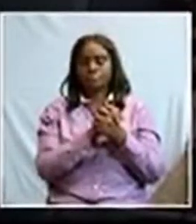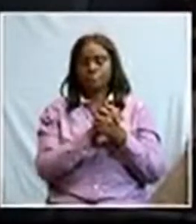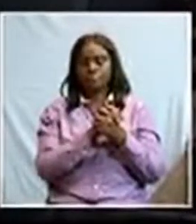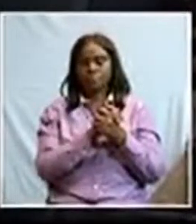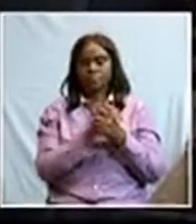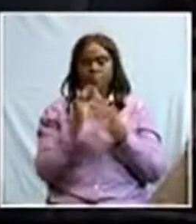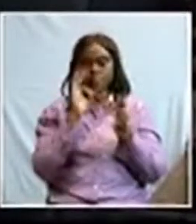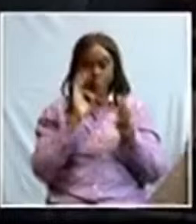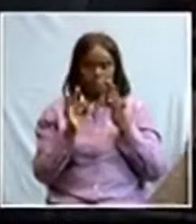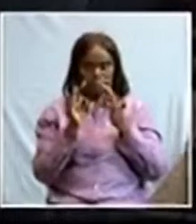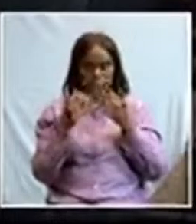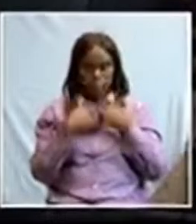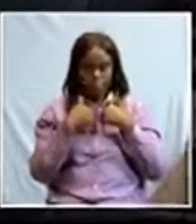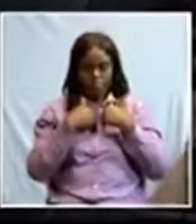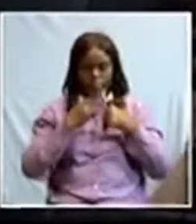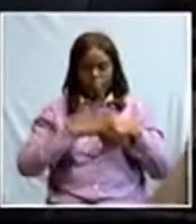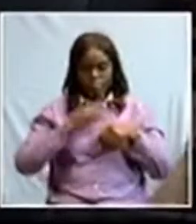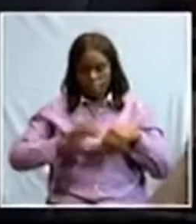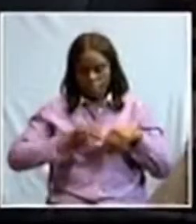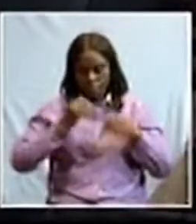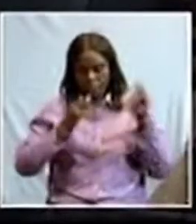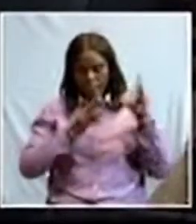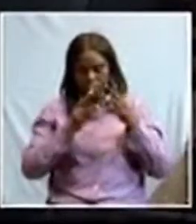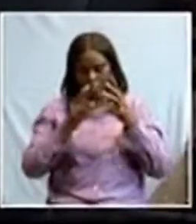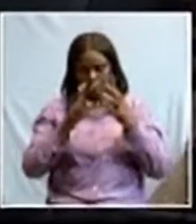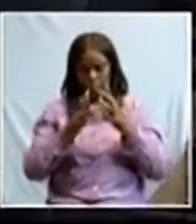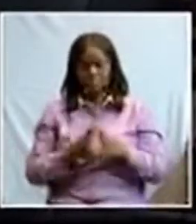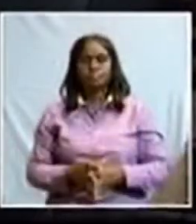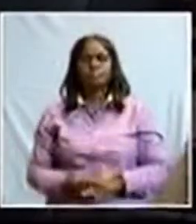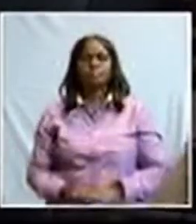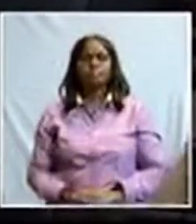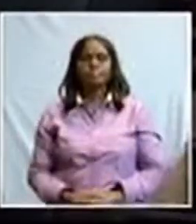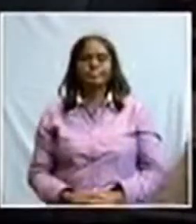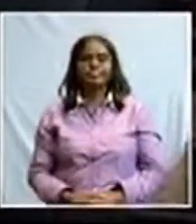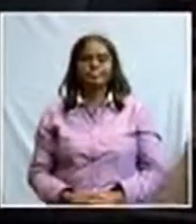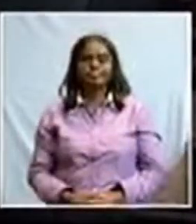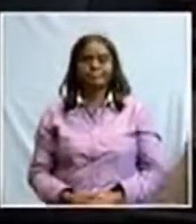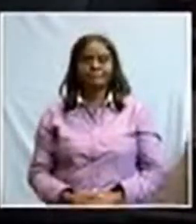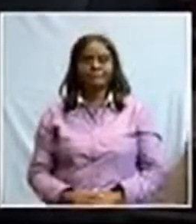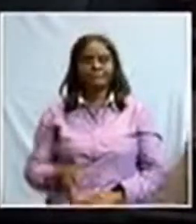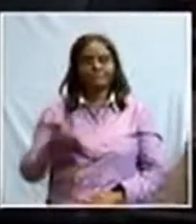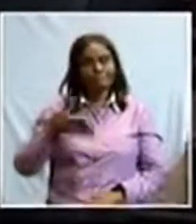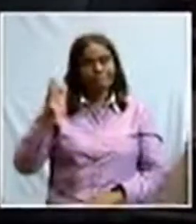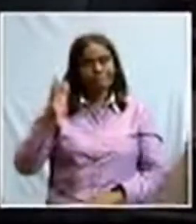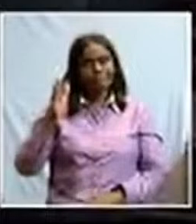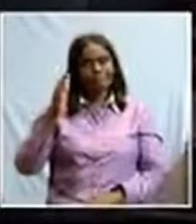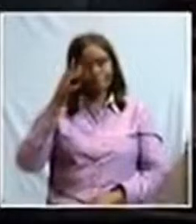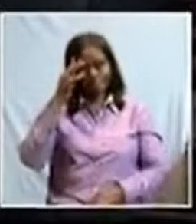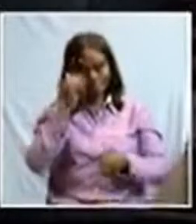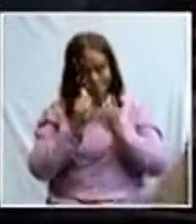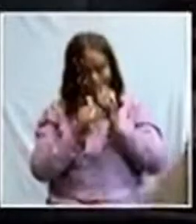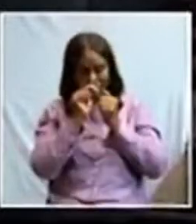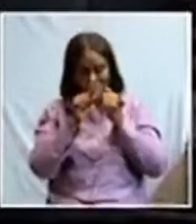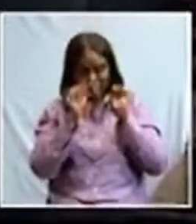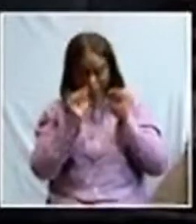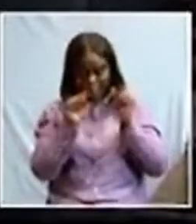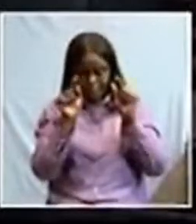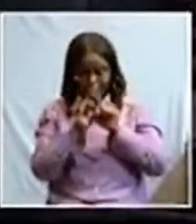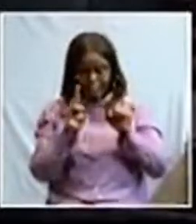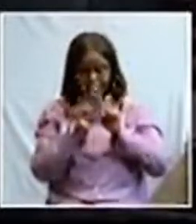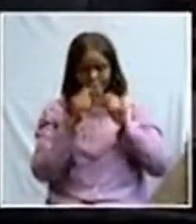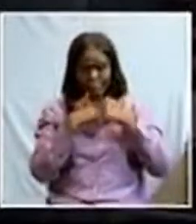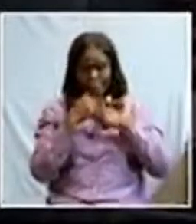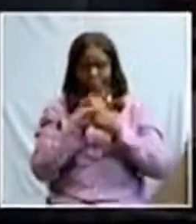If I had my own way, We just should to there. go, and because it could be that they've